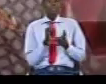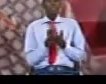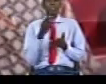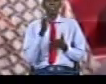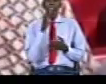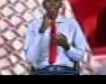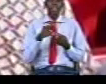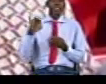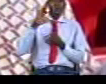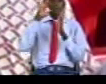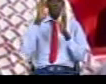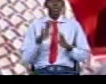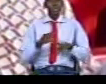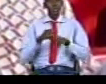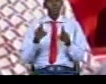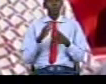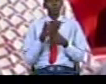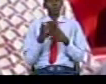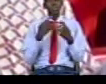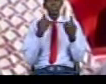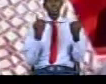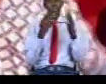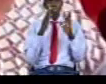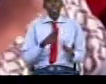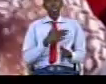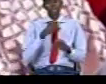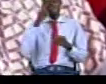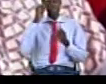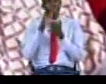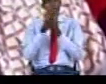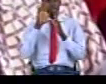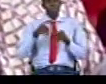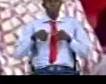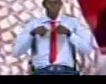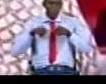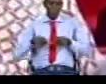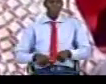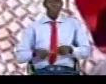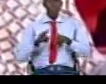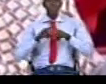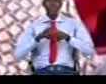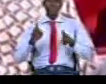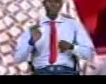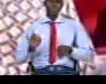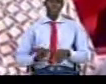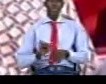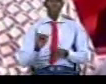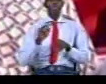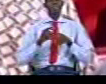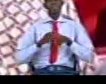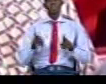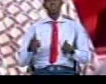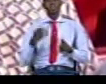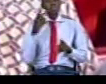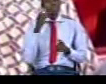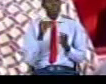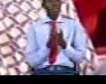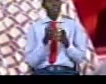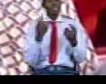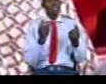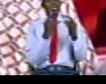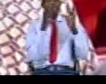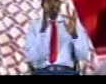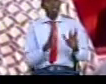between saints and sinners. A permanent difference, an eternal difference. Sinners are overcome by